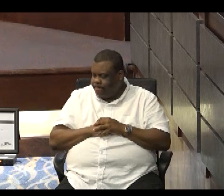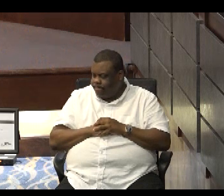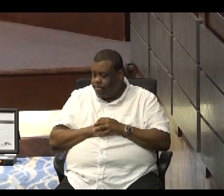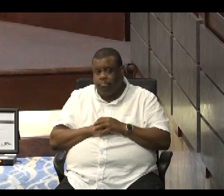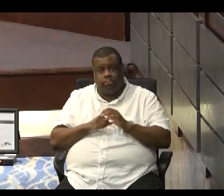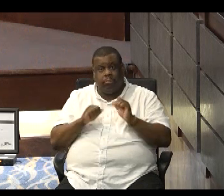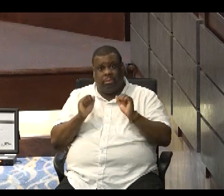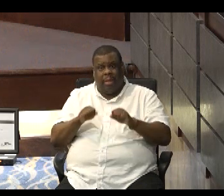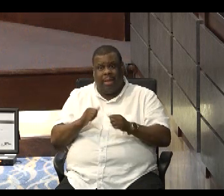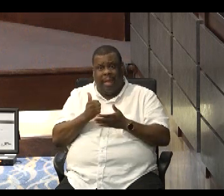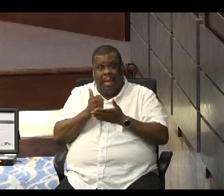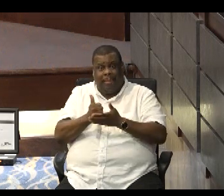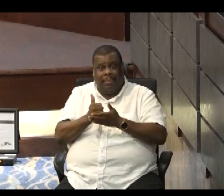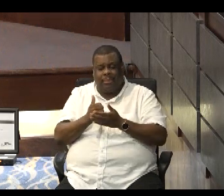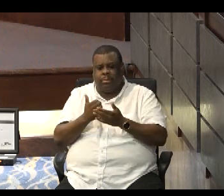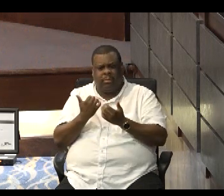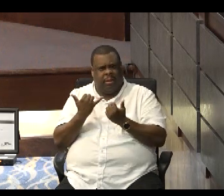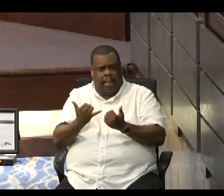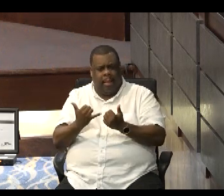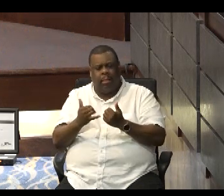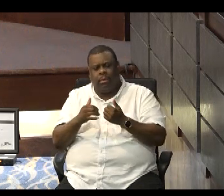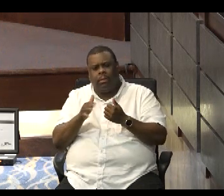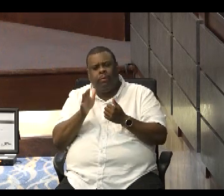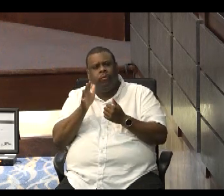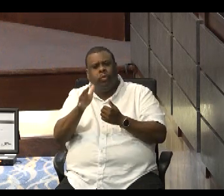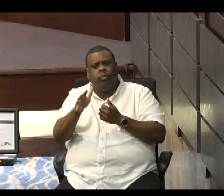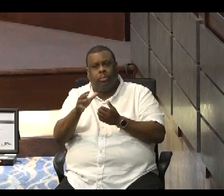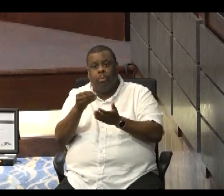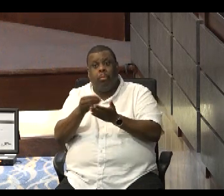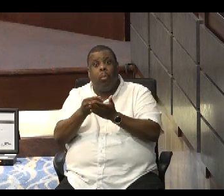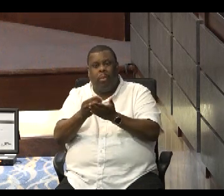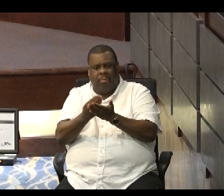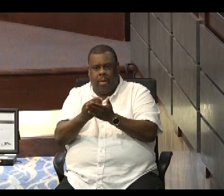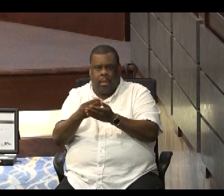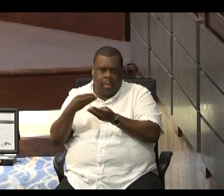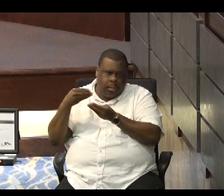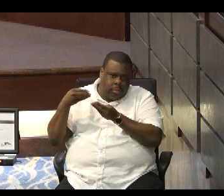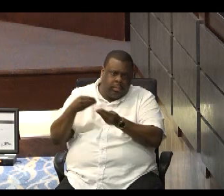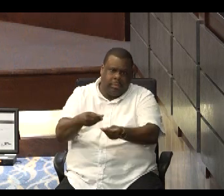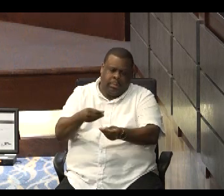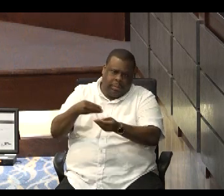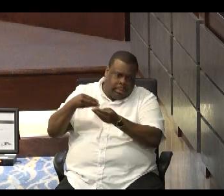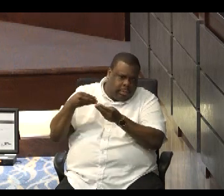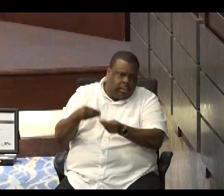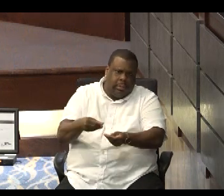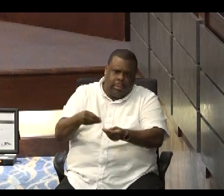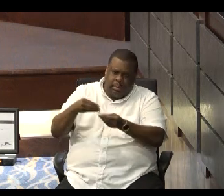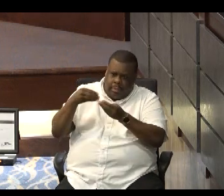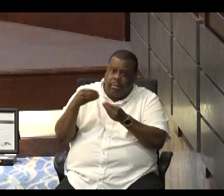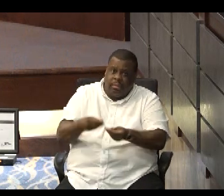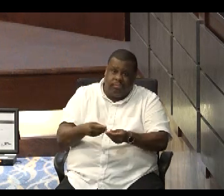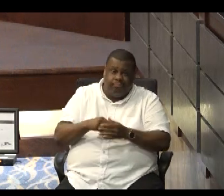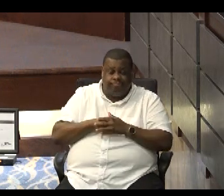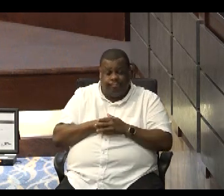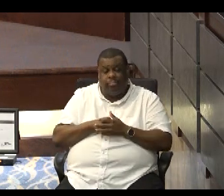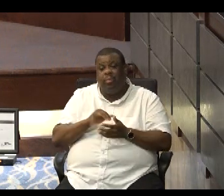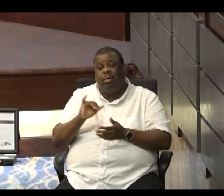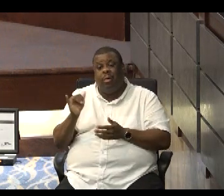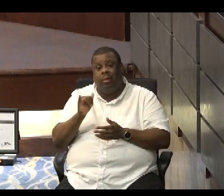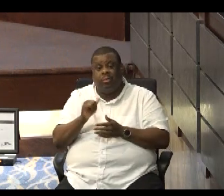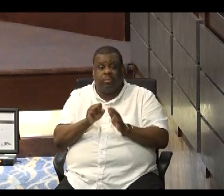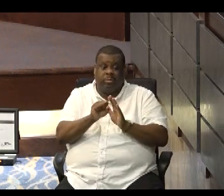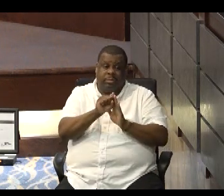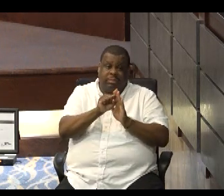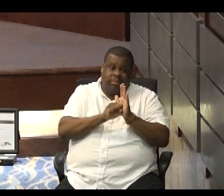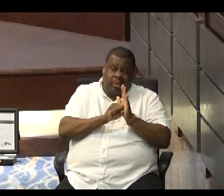in the future if we prevent the incursion of sediment into our water quality. And we need to comply with state and